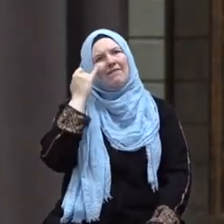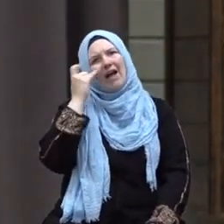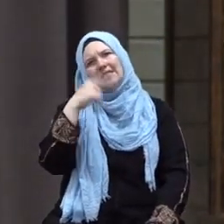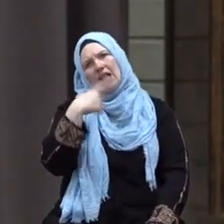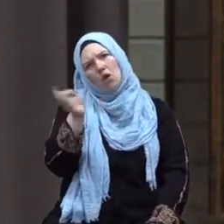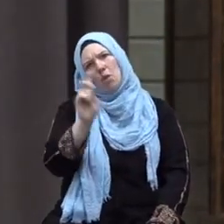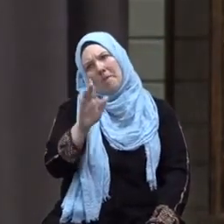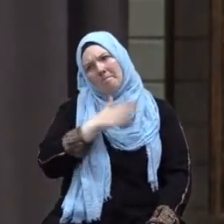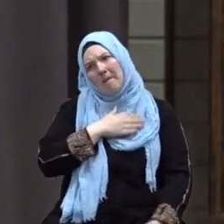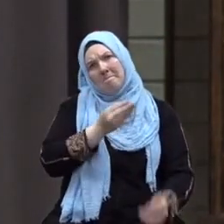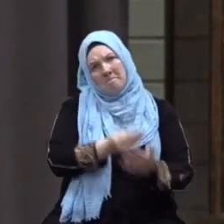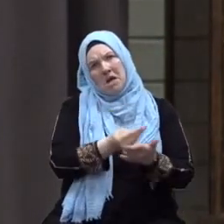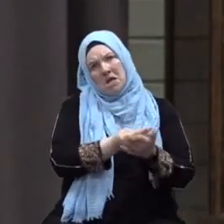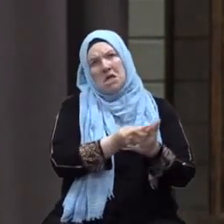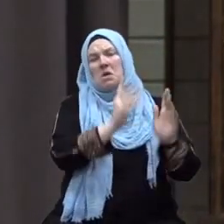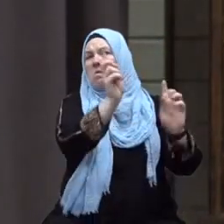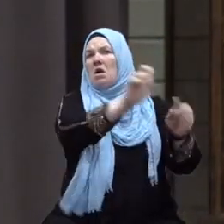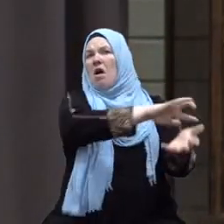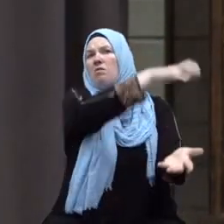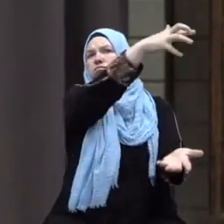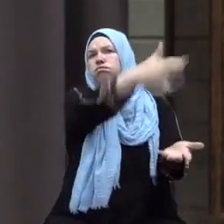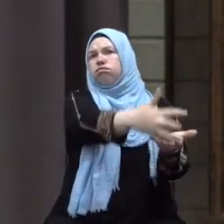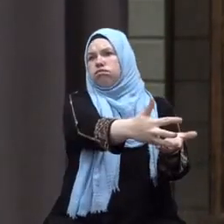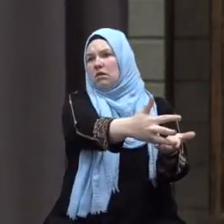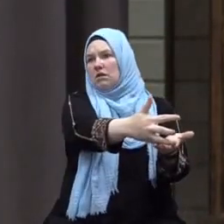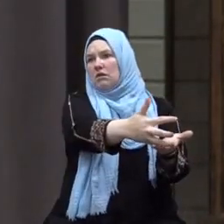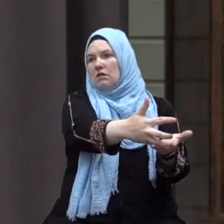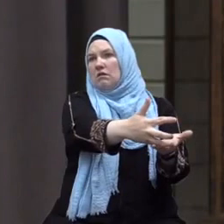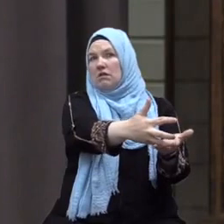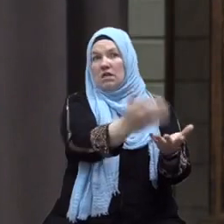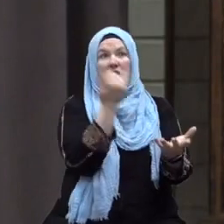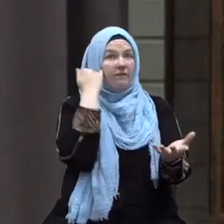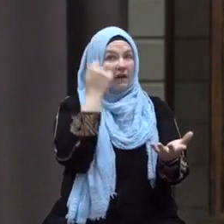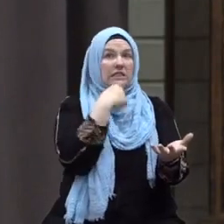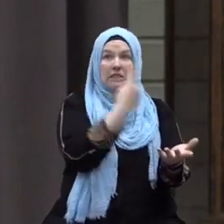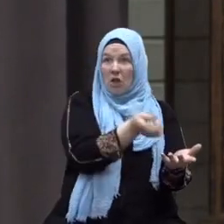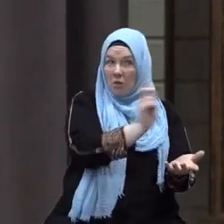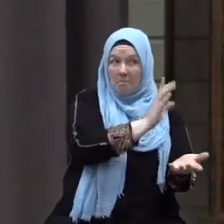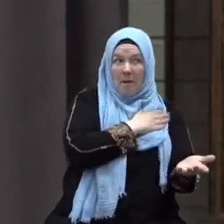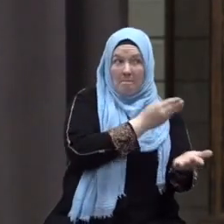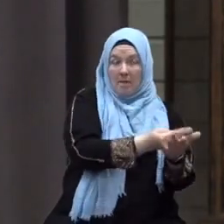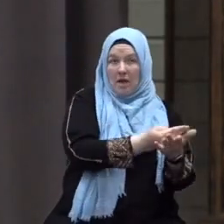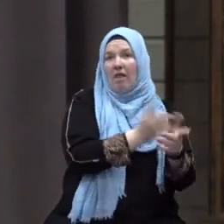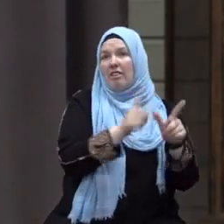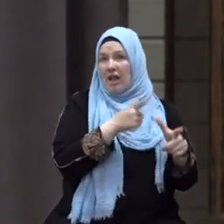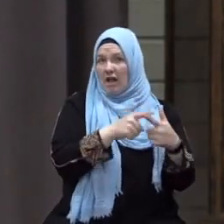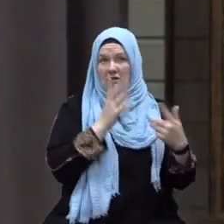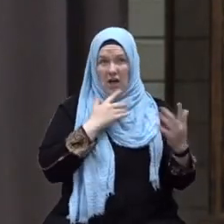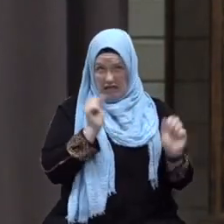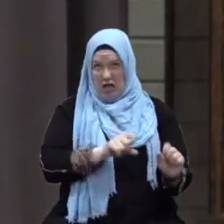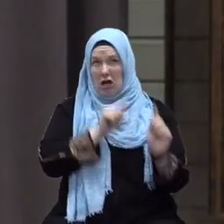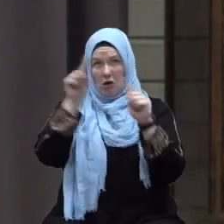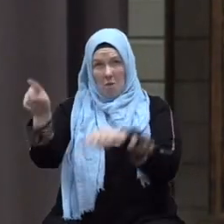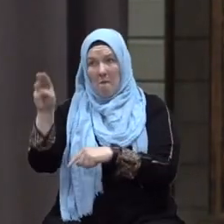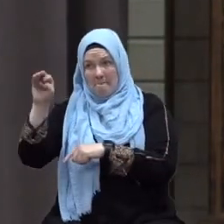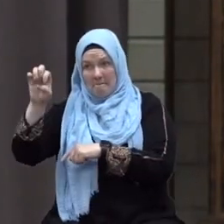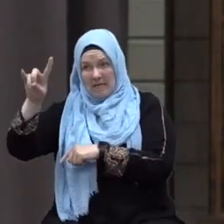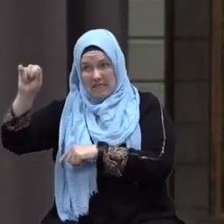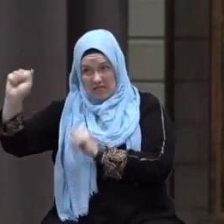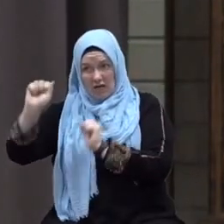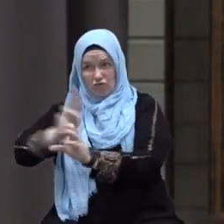is, would you let me go? Because it was his life or his wealth. Nothing third